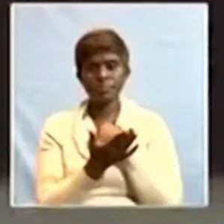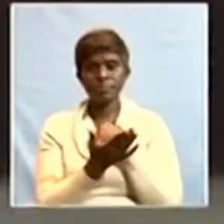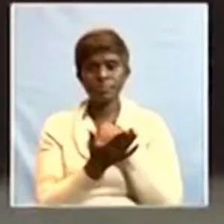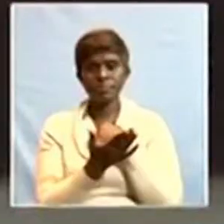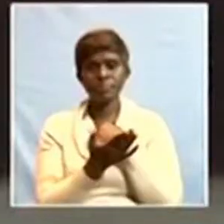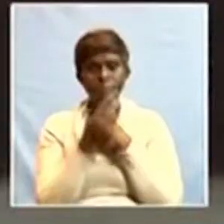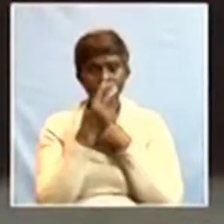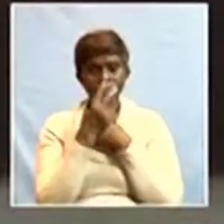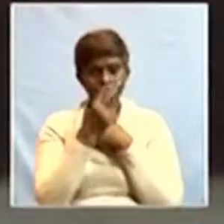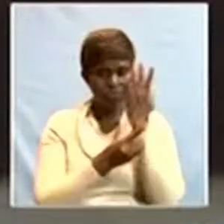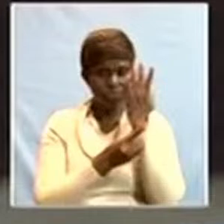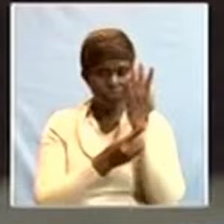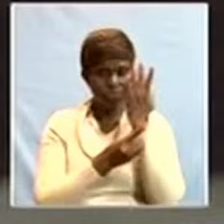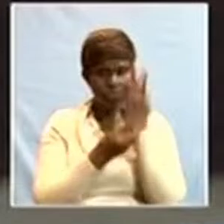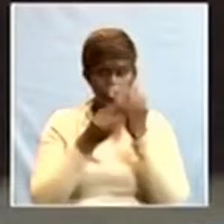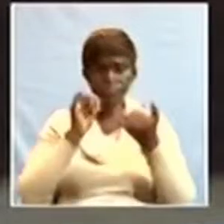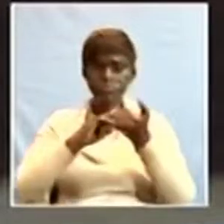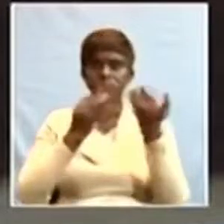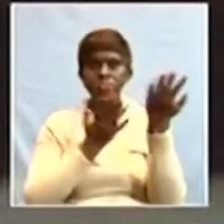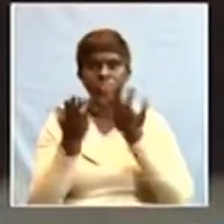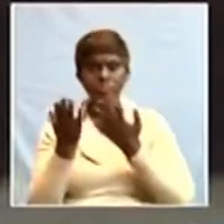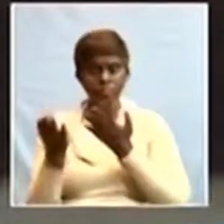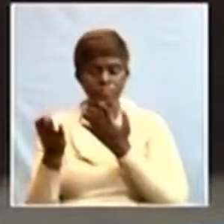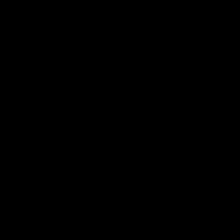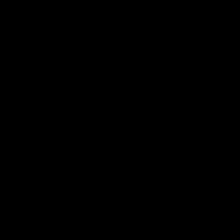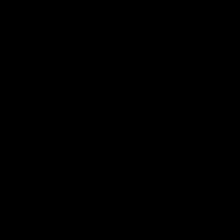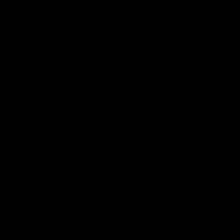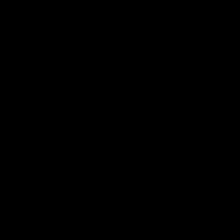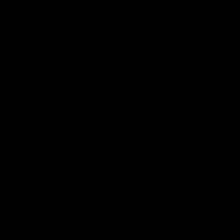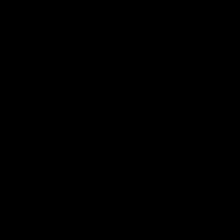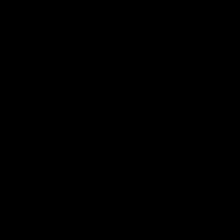I've seen community development, I've seen social welfare, education.